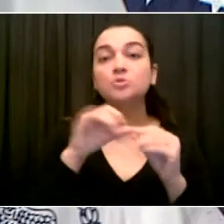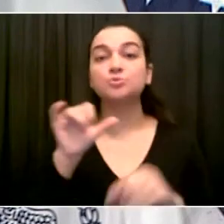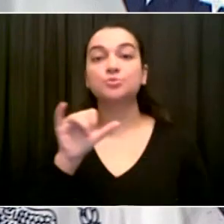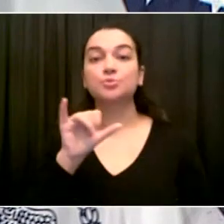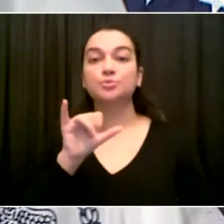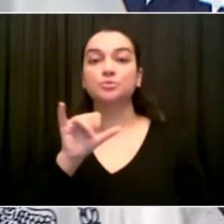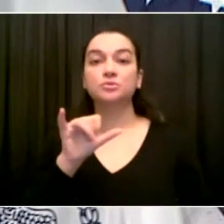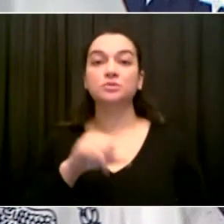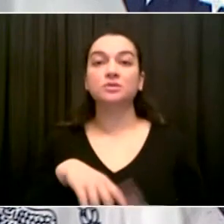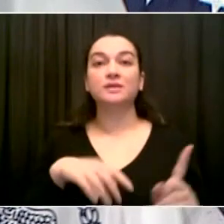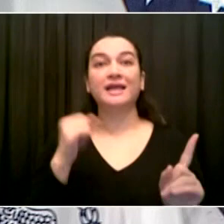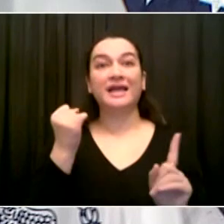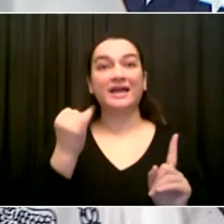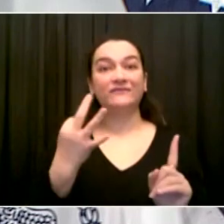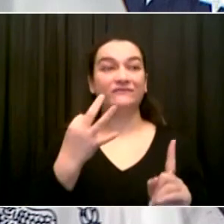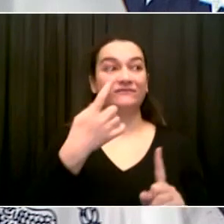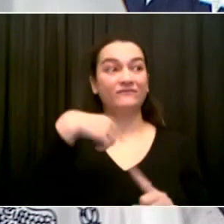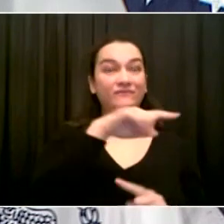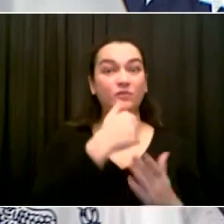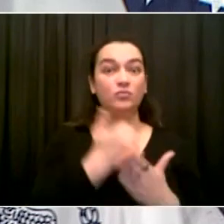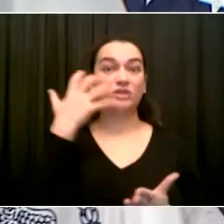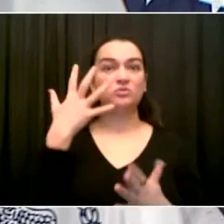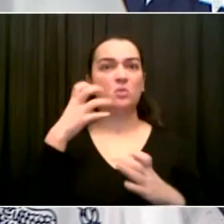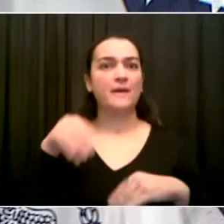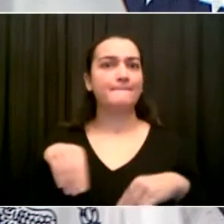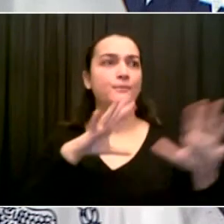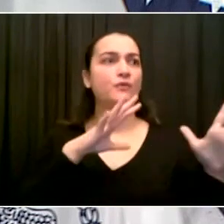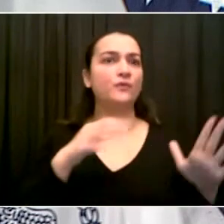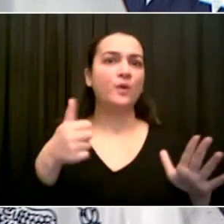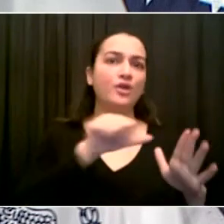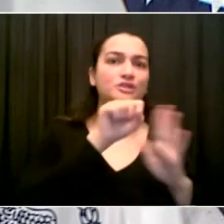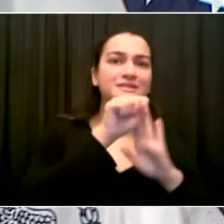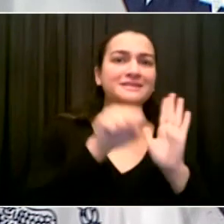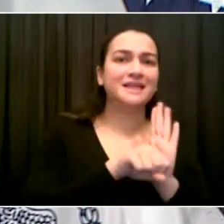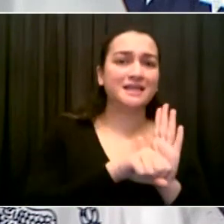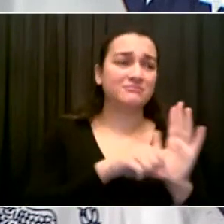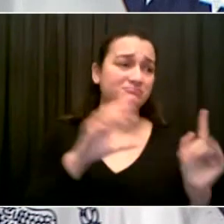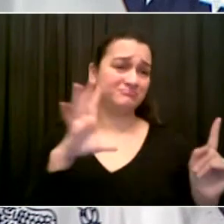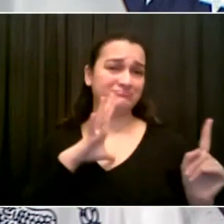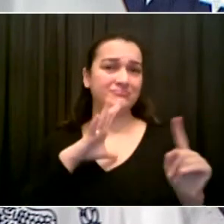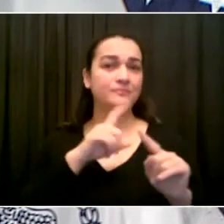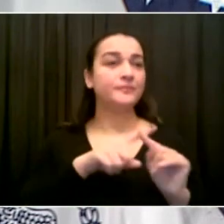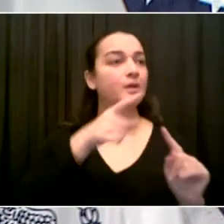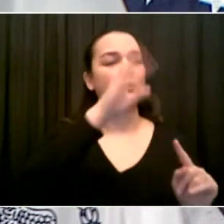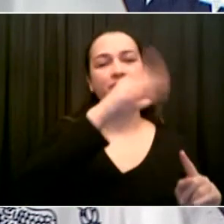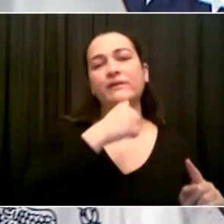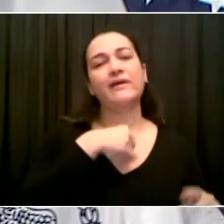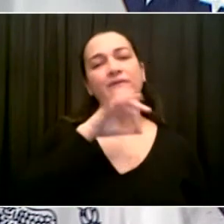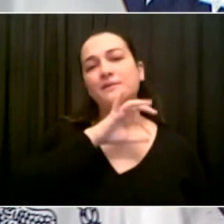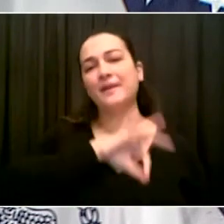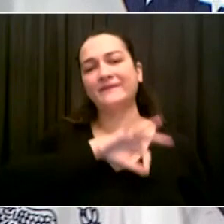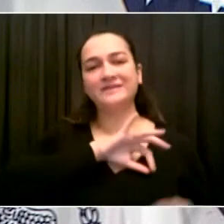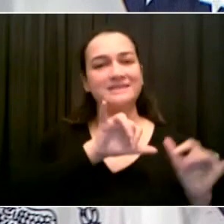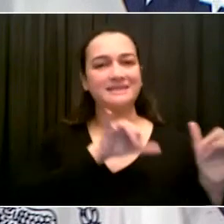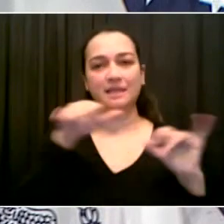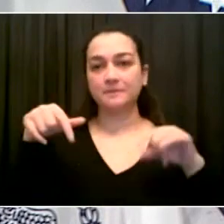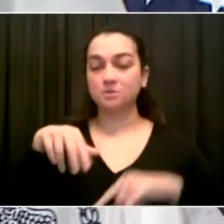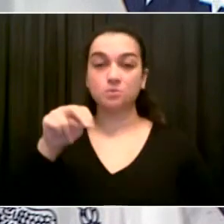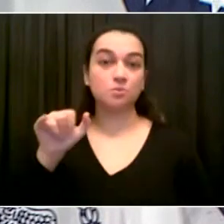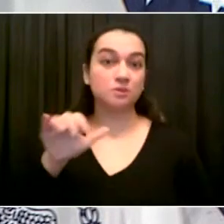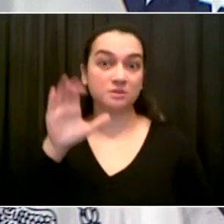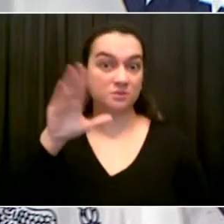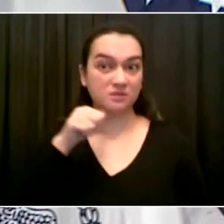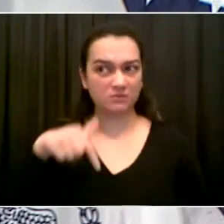City. I think people choose to be here because of what's available here that's not available other